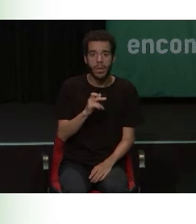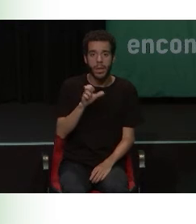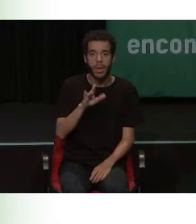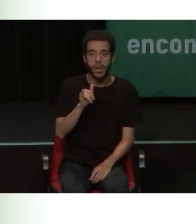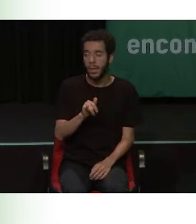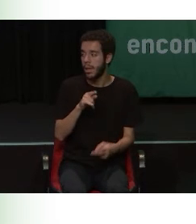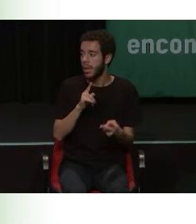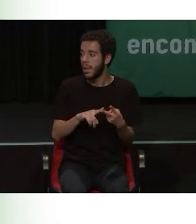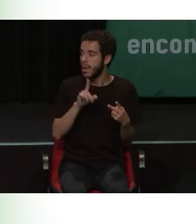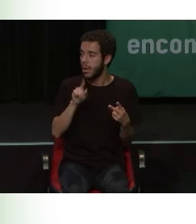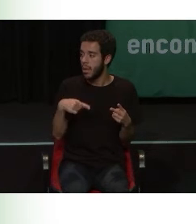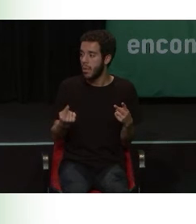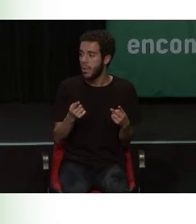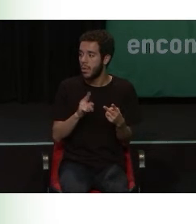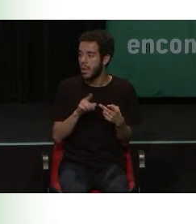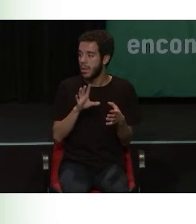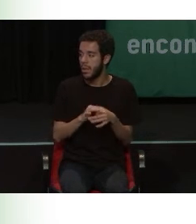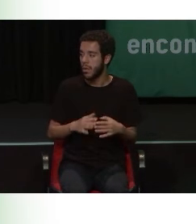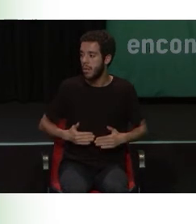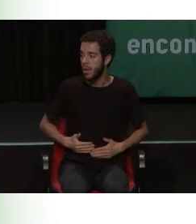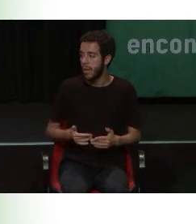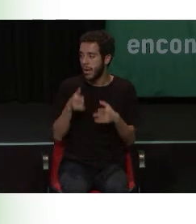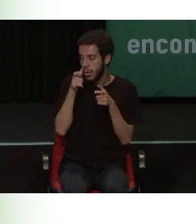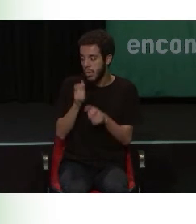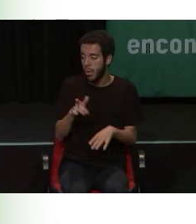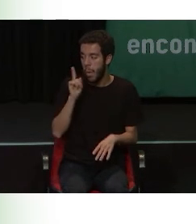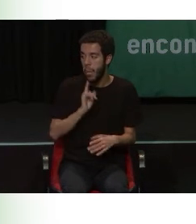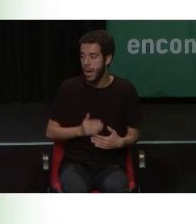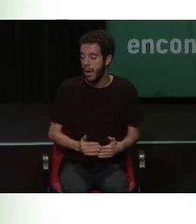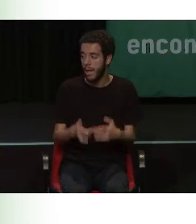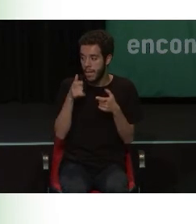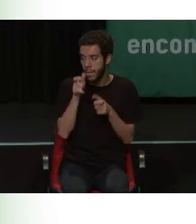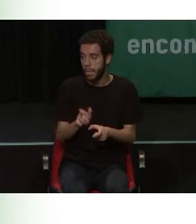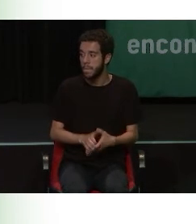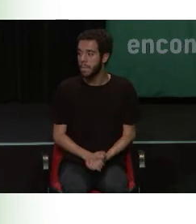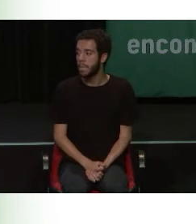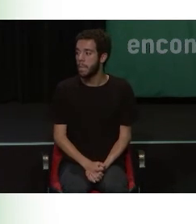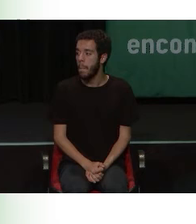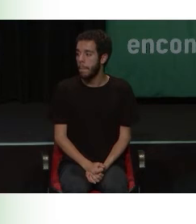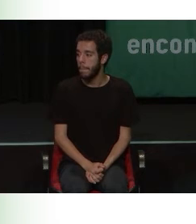insufficiency, and the other on pregnancy monitoring in women.